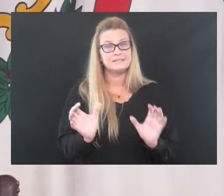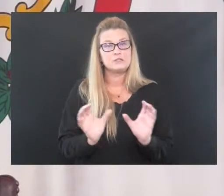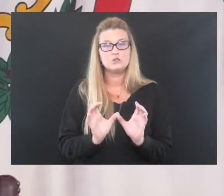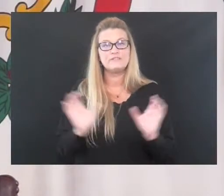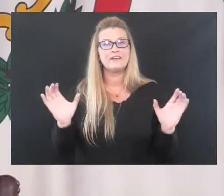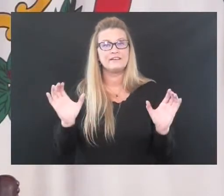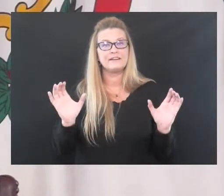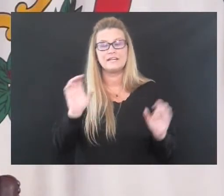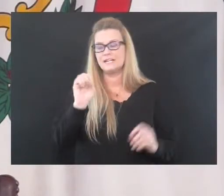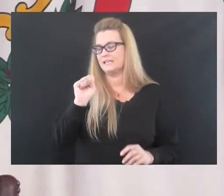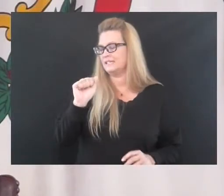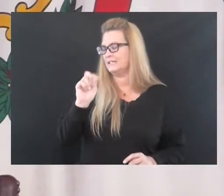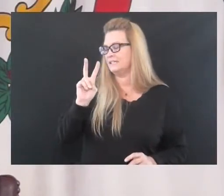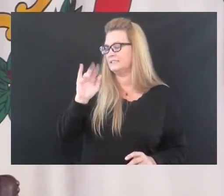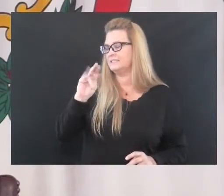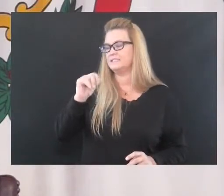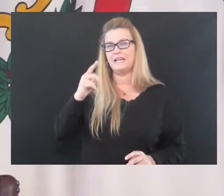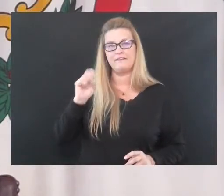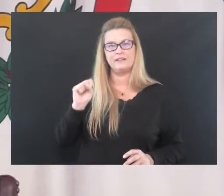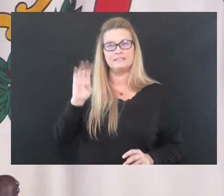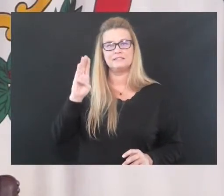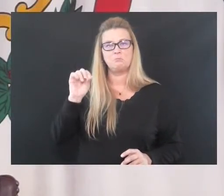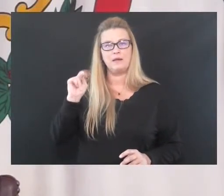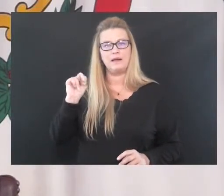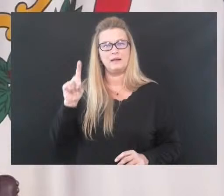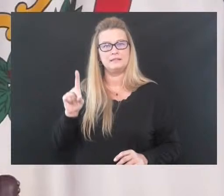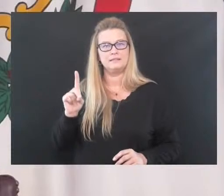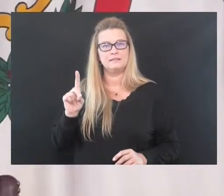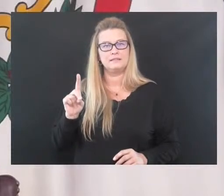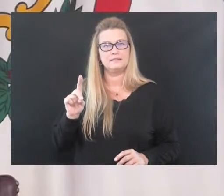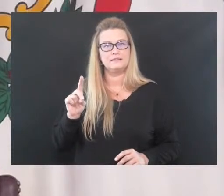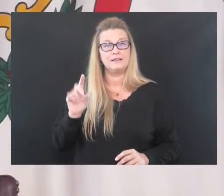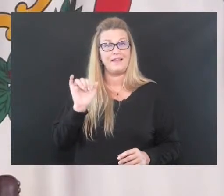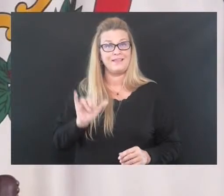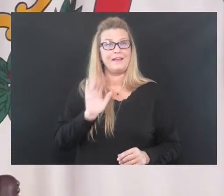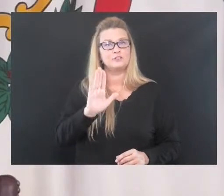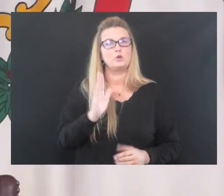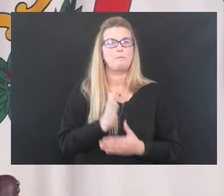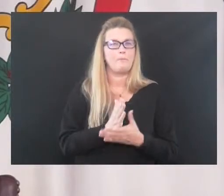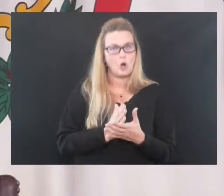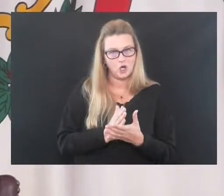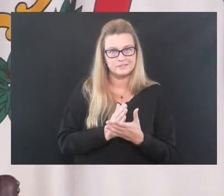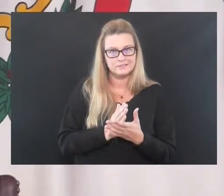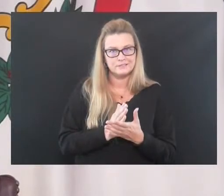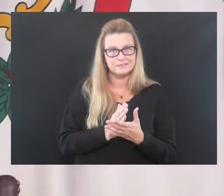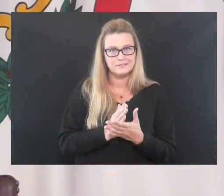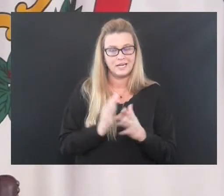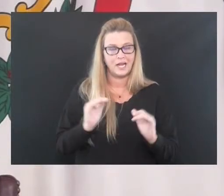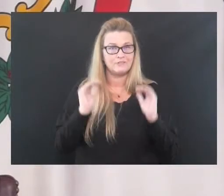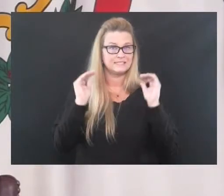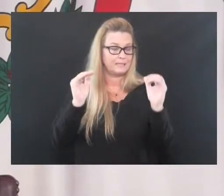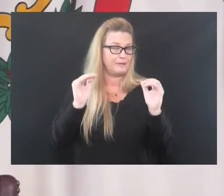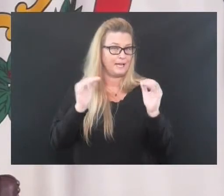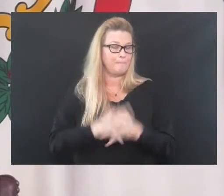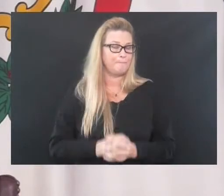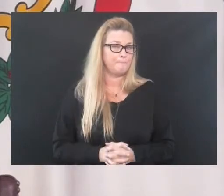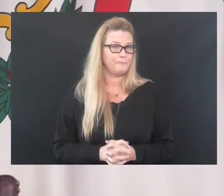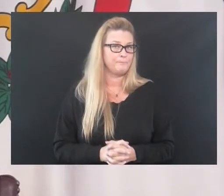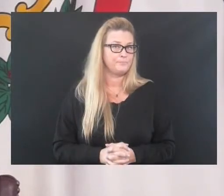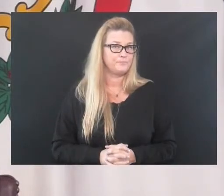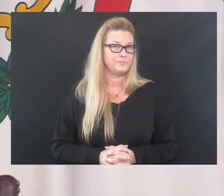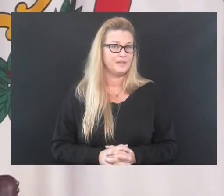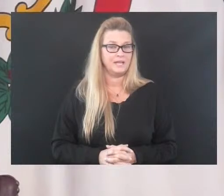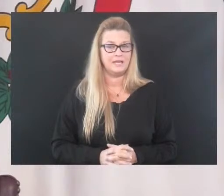a savings bond that is your part of stepping up. A certificate that basically is telling